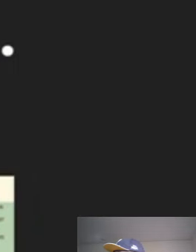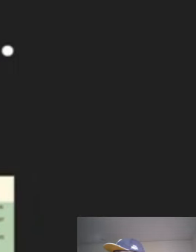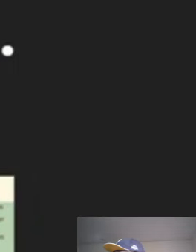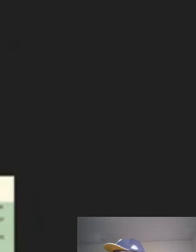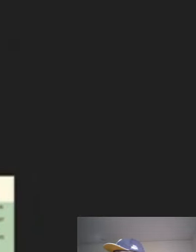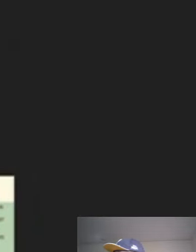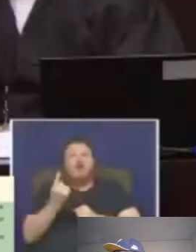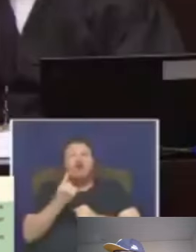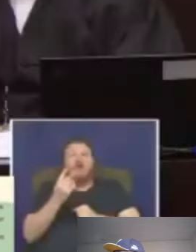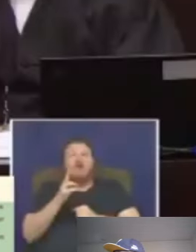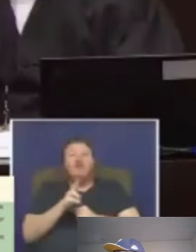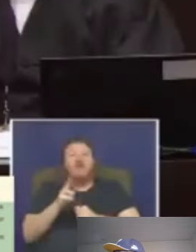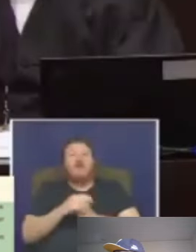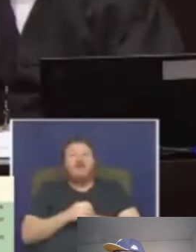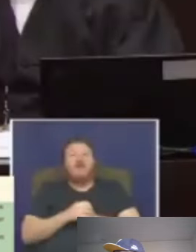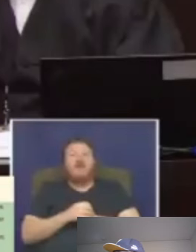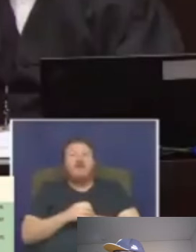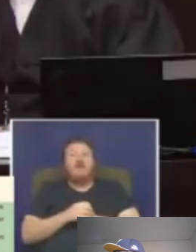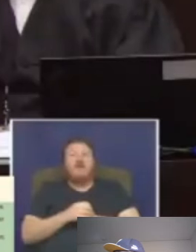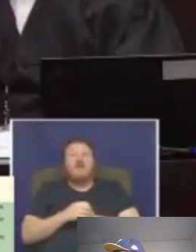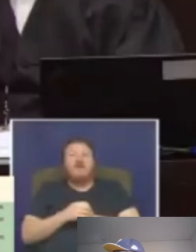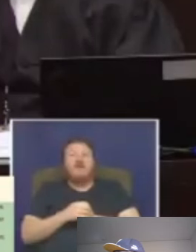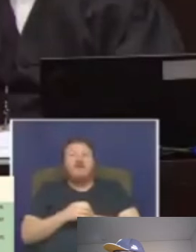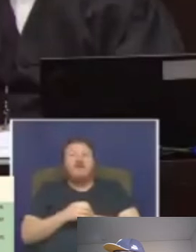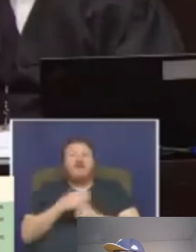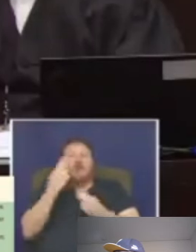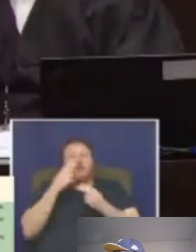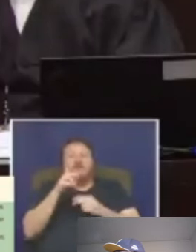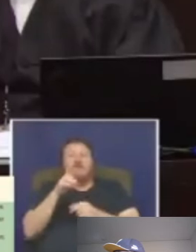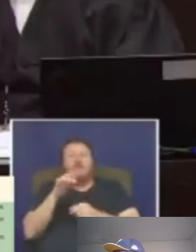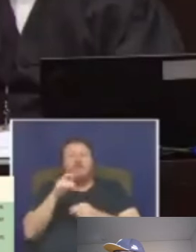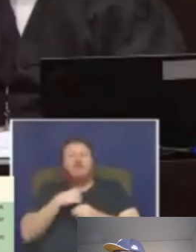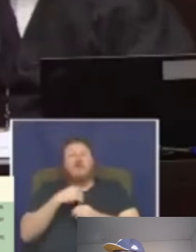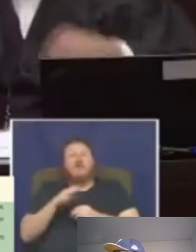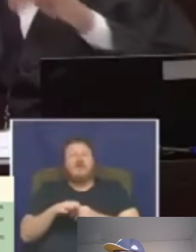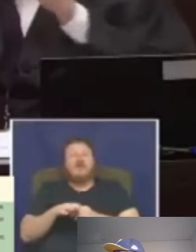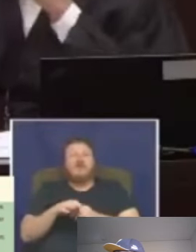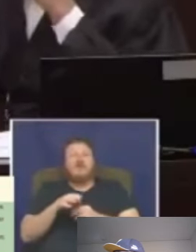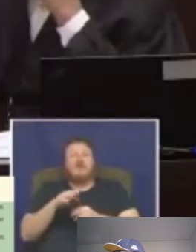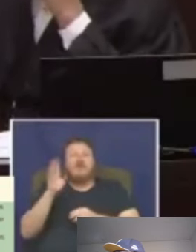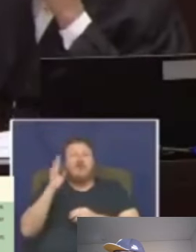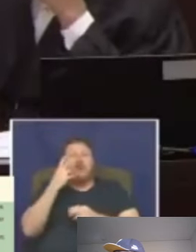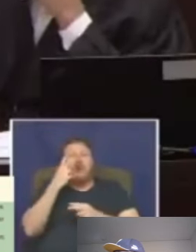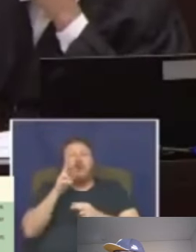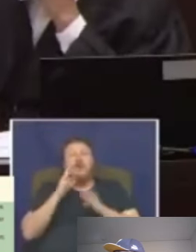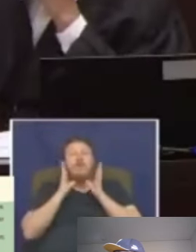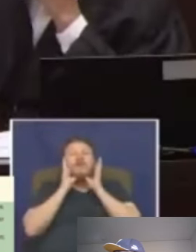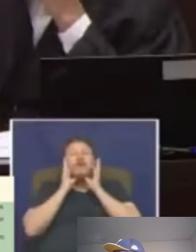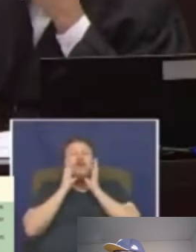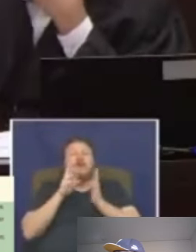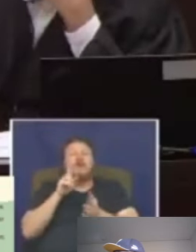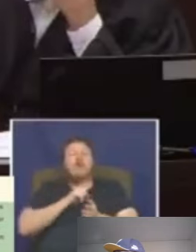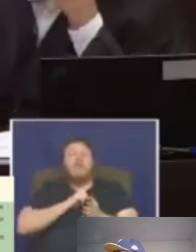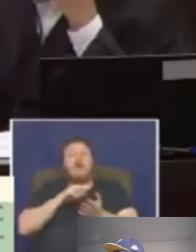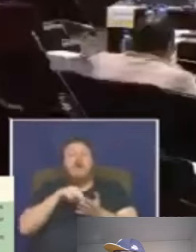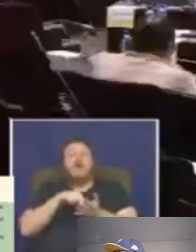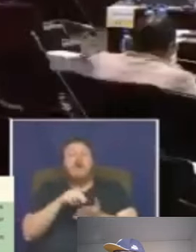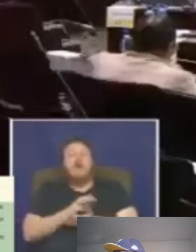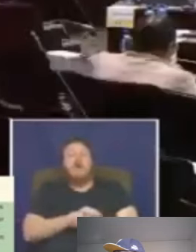together that... Honorable de Blok van Scheltinga, please just take your seat for a moment. Honorable Malema, why are you